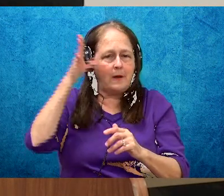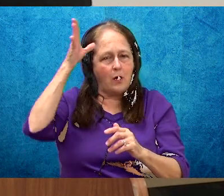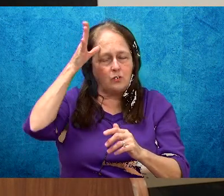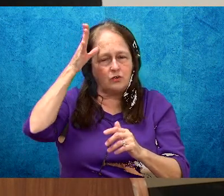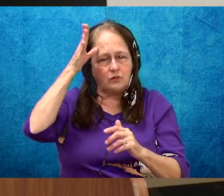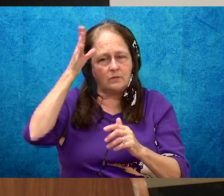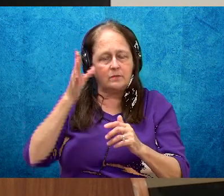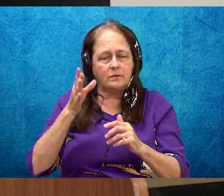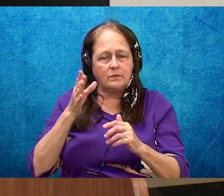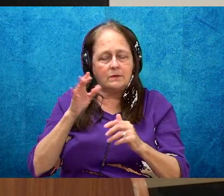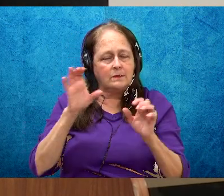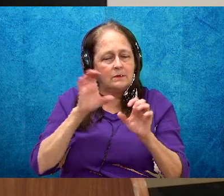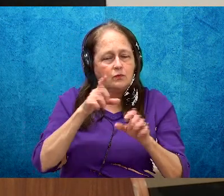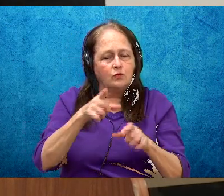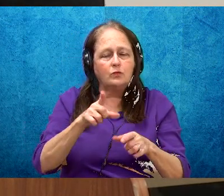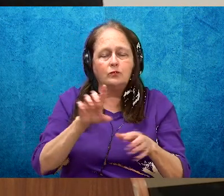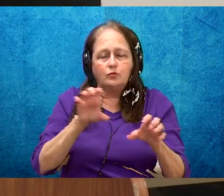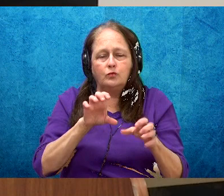see how well you do.